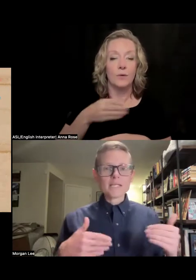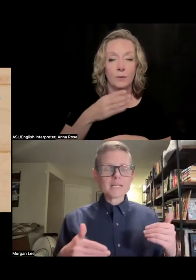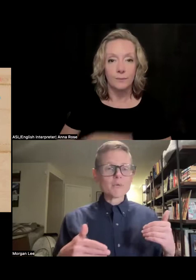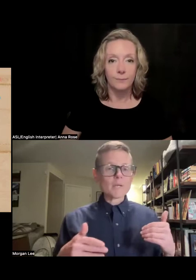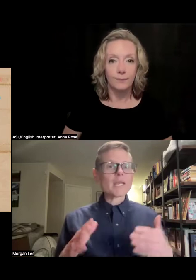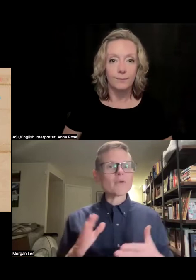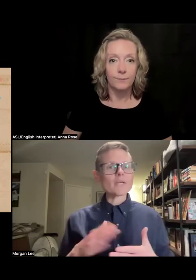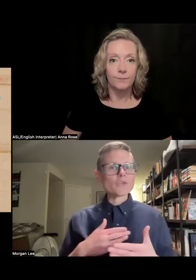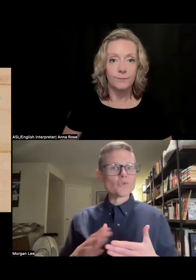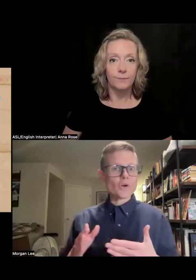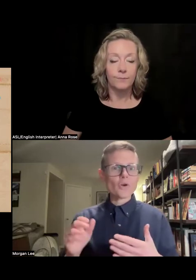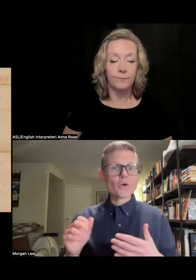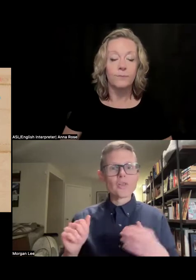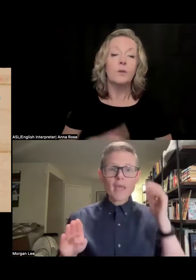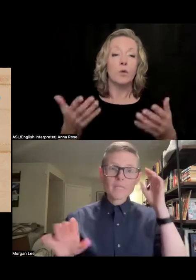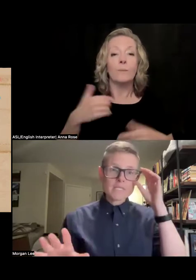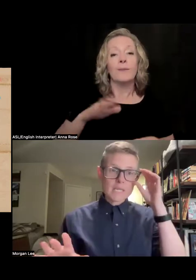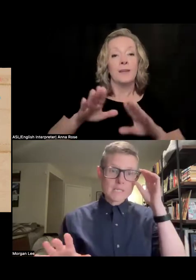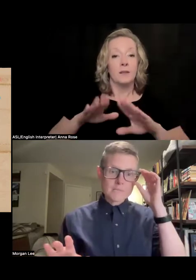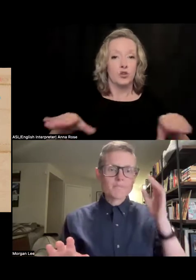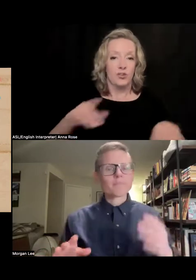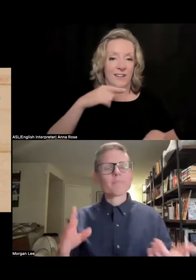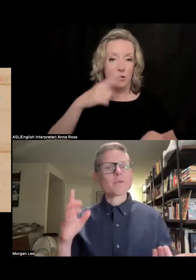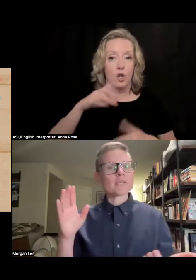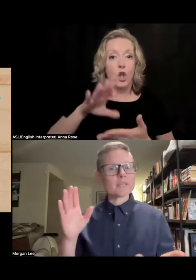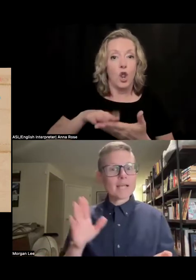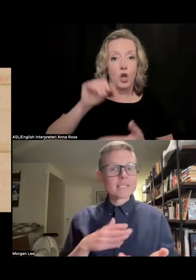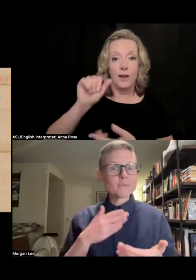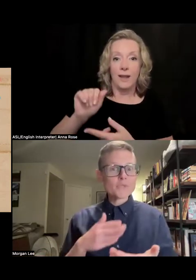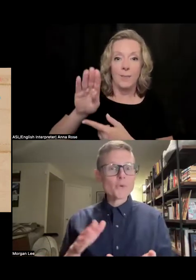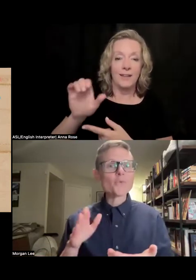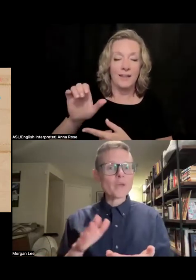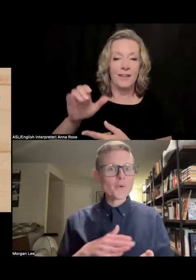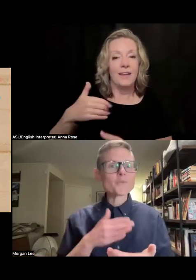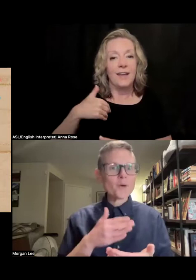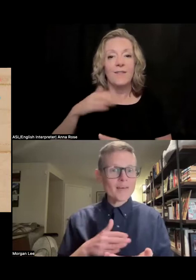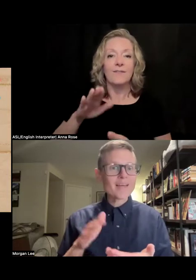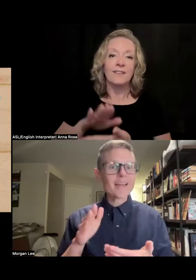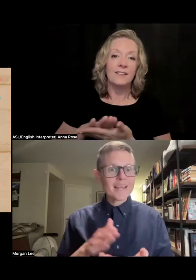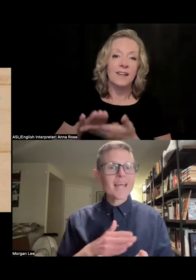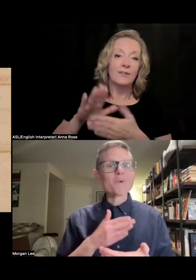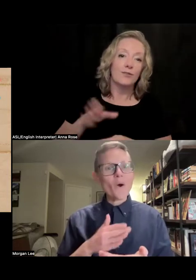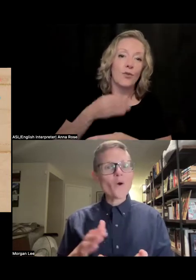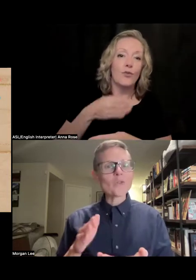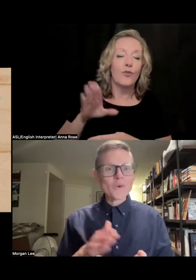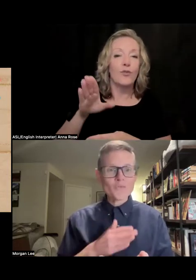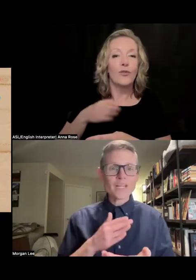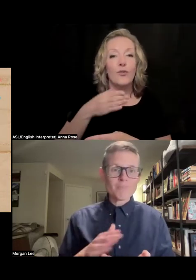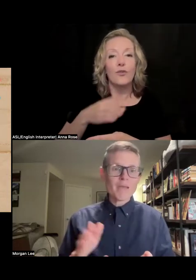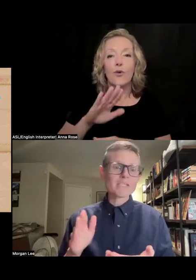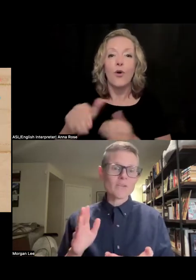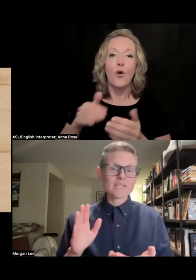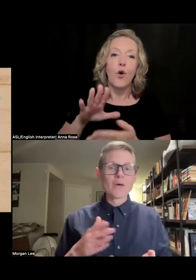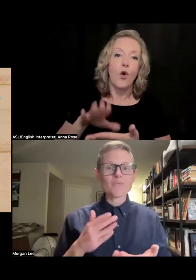So basically, when hearing children are learning the ABCs, there's a nice little tune that goes with it, and we all learn it